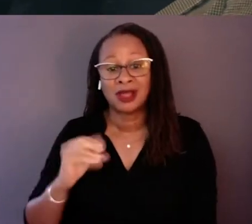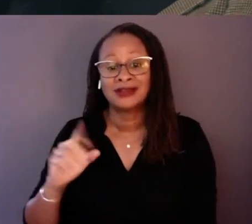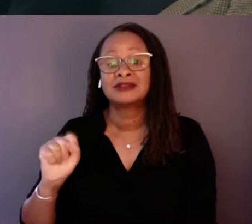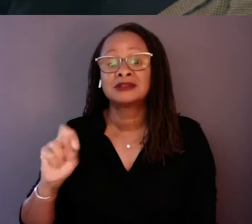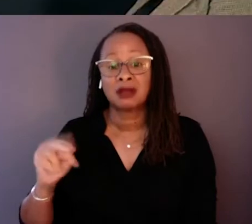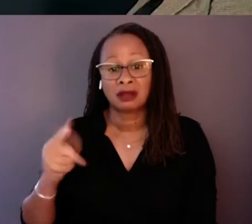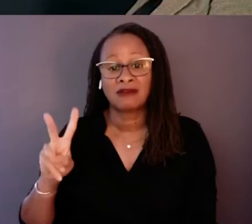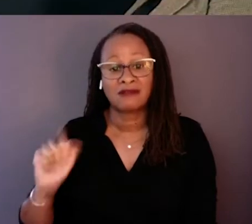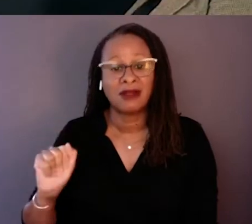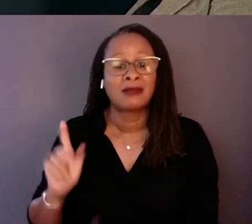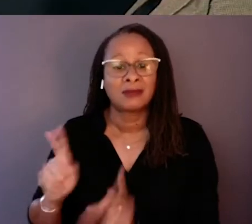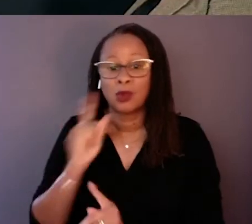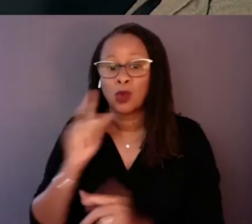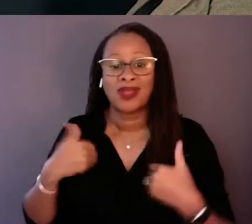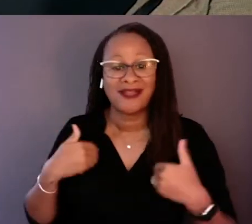this screening today.